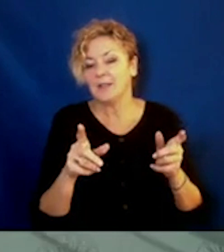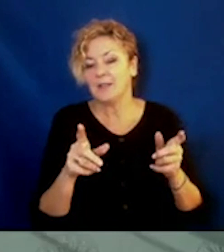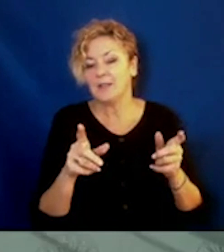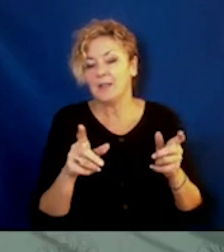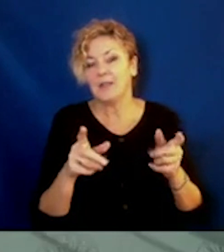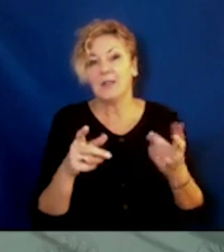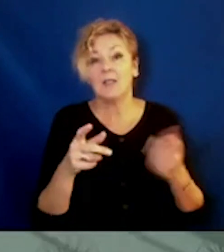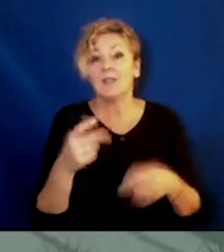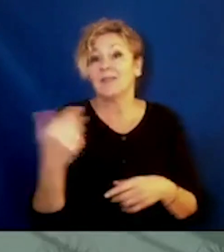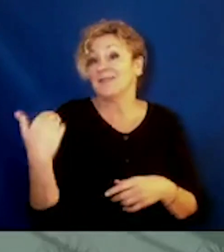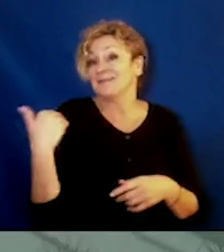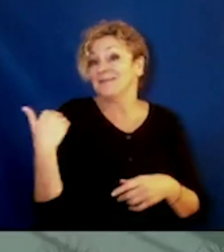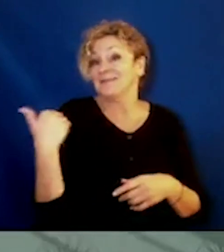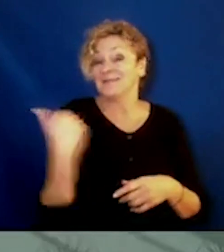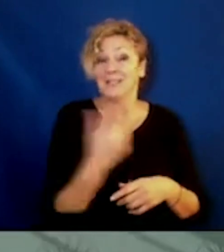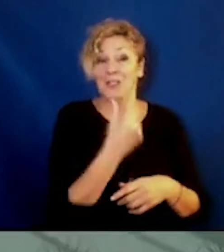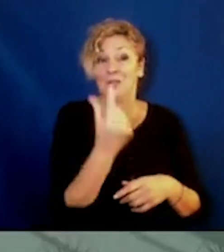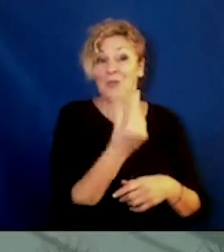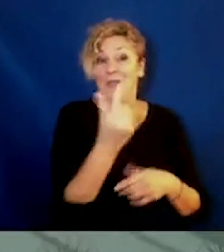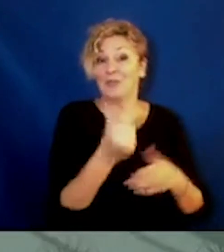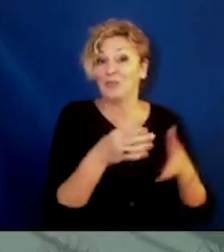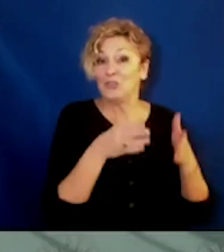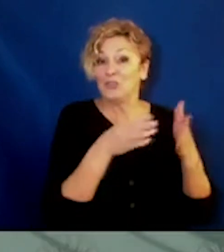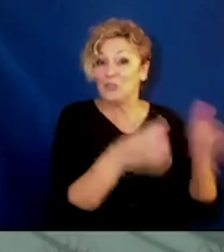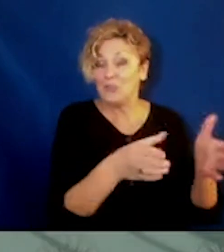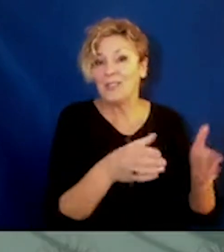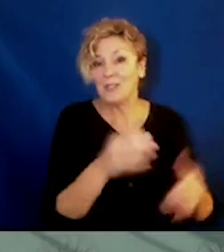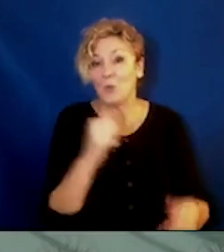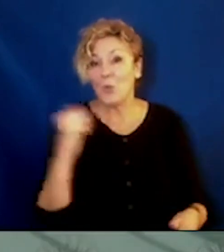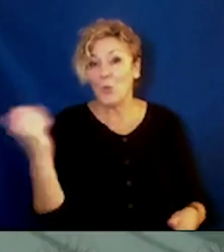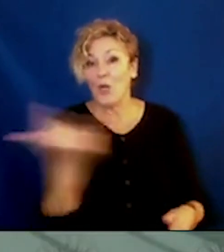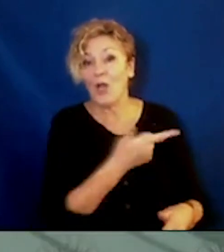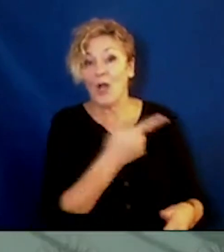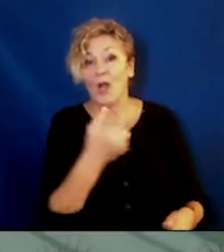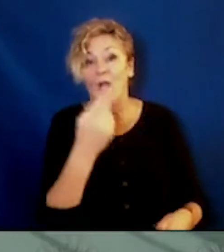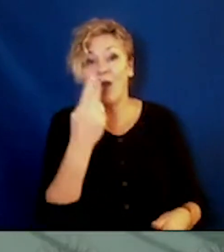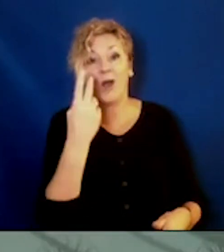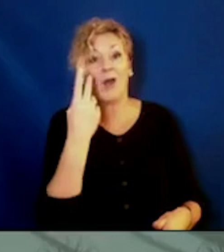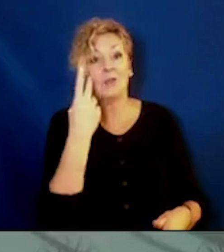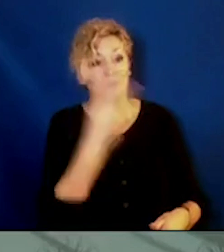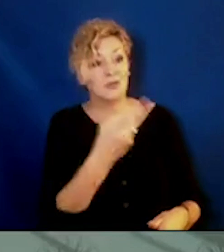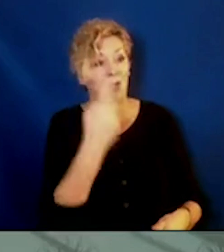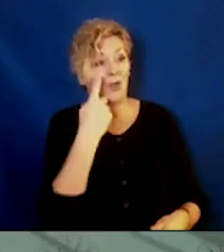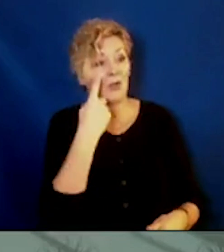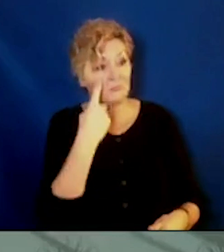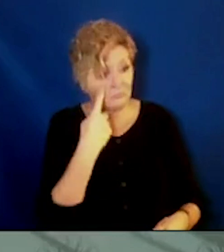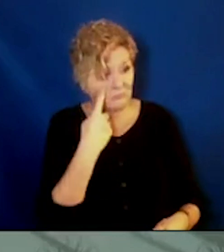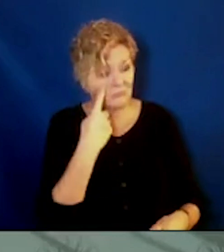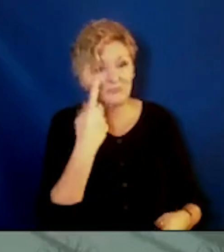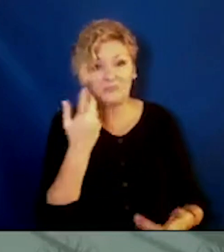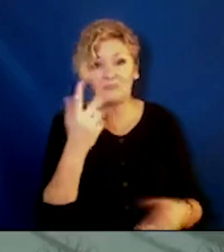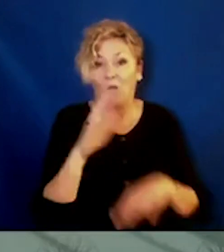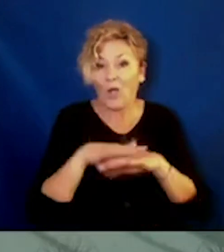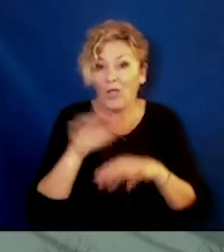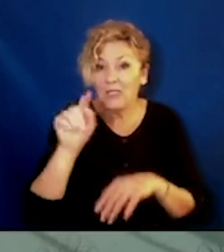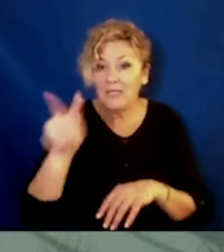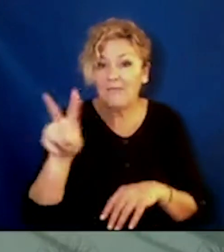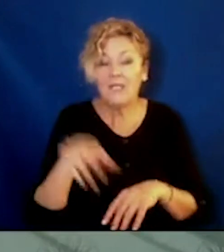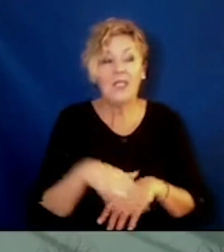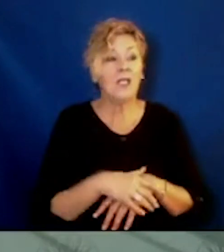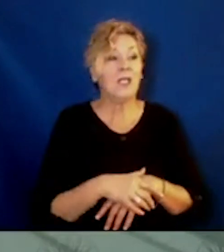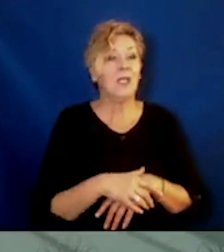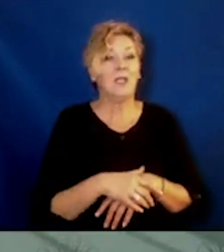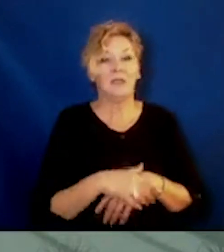safe, ensuring that long-term care is safe, and that we can hopefully, by adding staff and